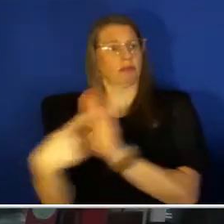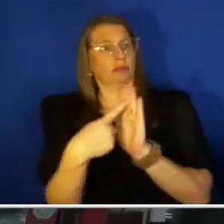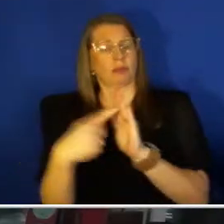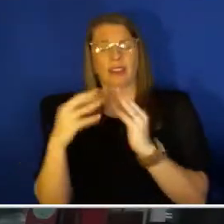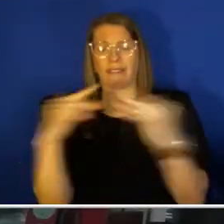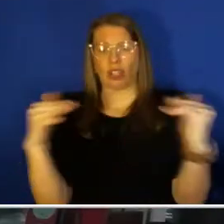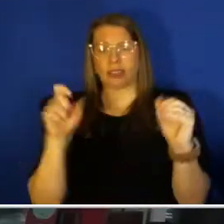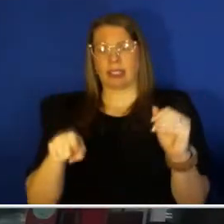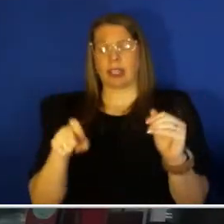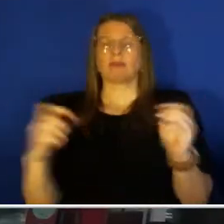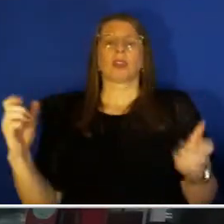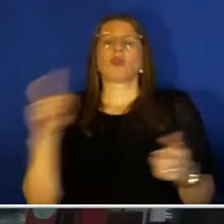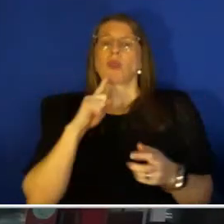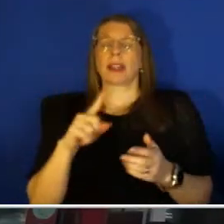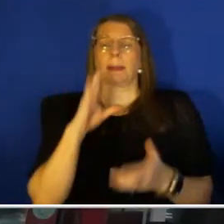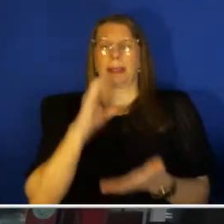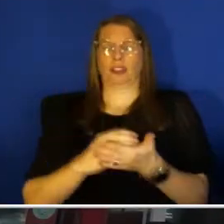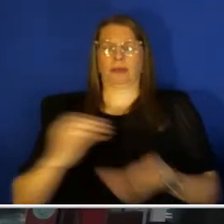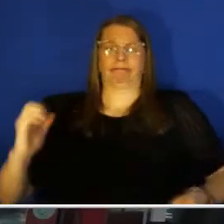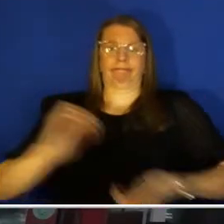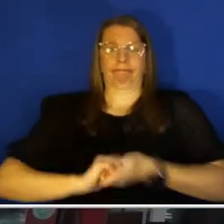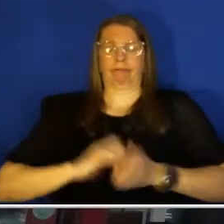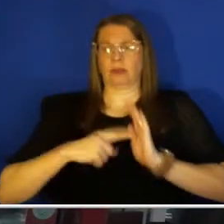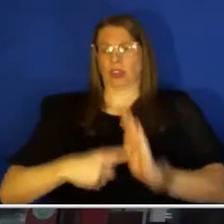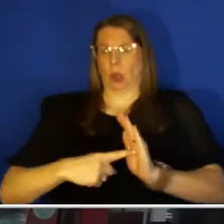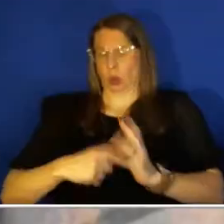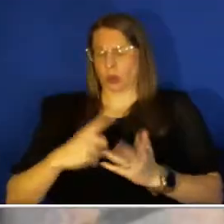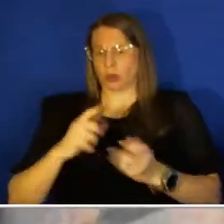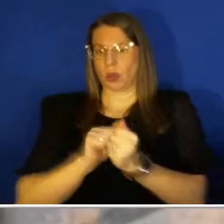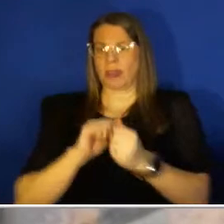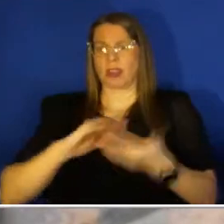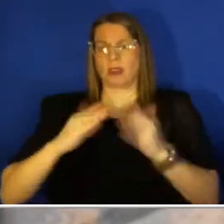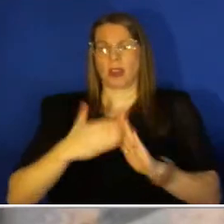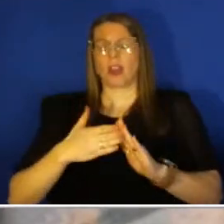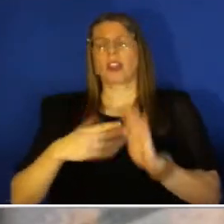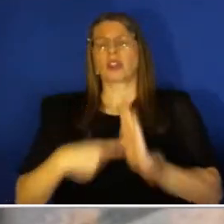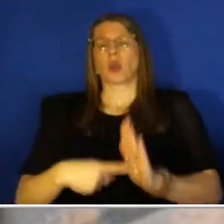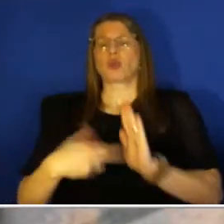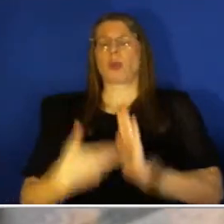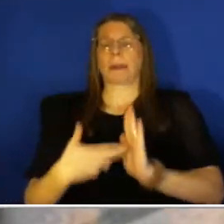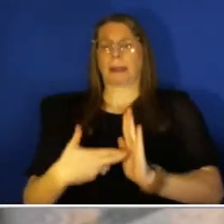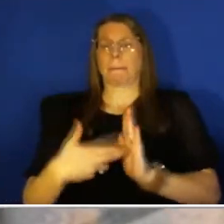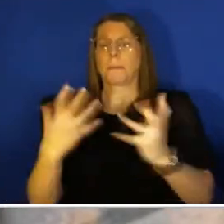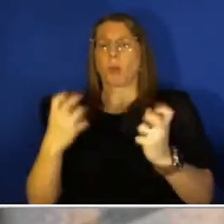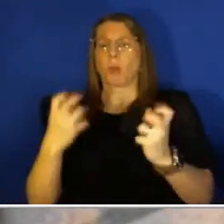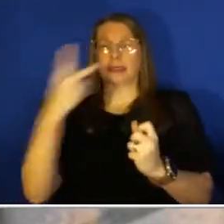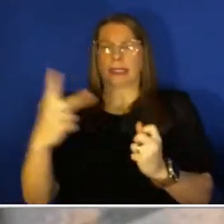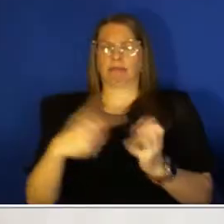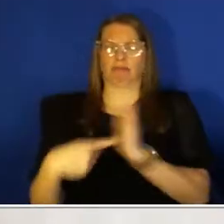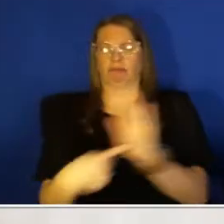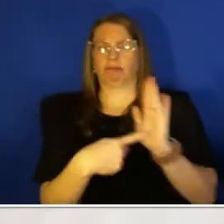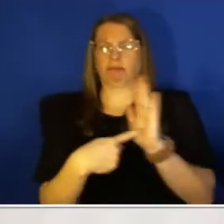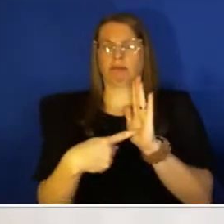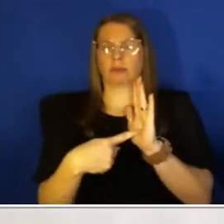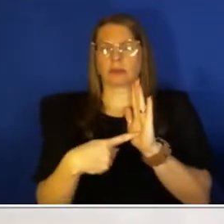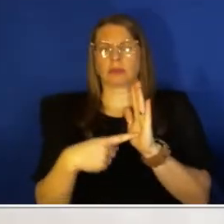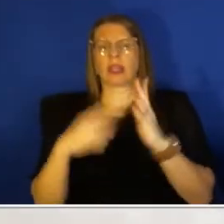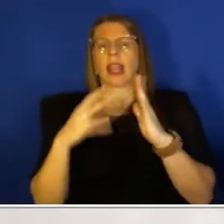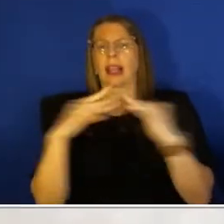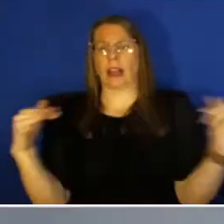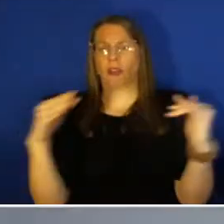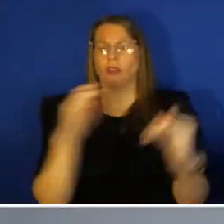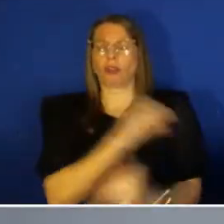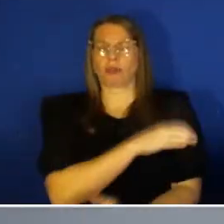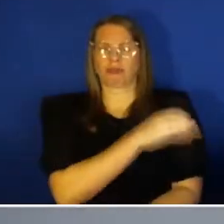with the community, and it means a lot to me because it shows representation, and that's what we want to see reflected in clinical trials as well. Chen says there are two